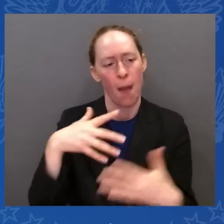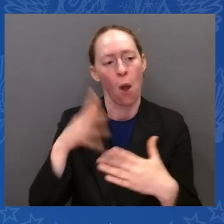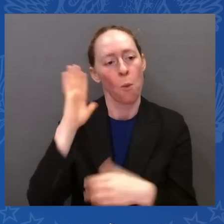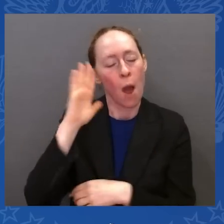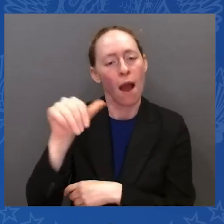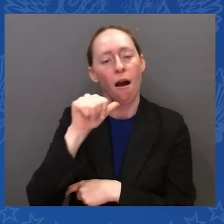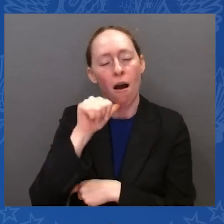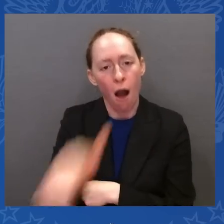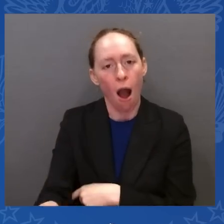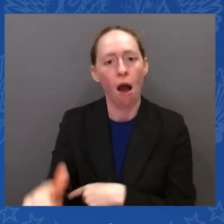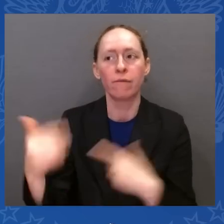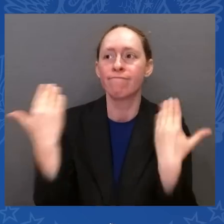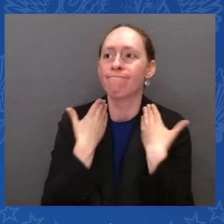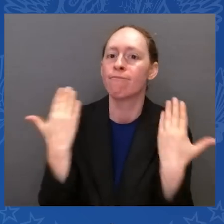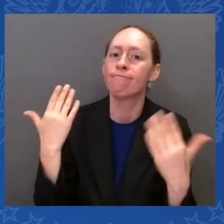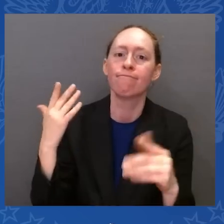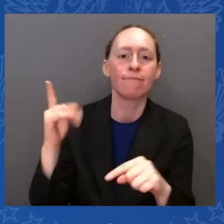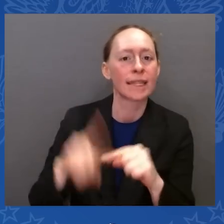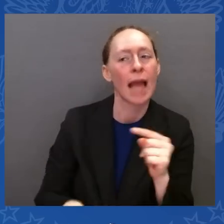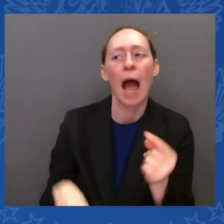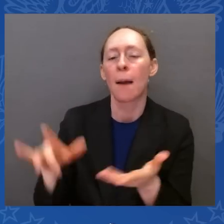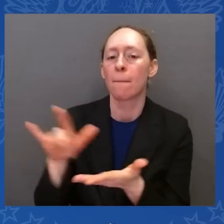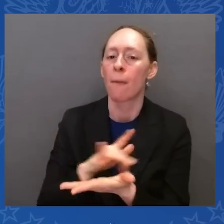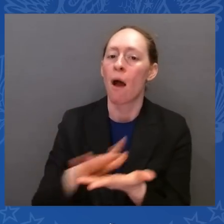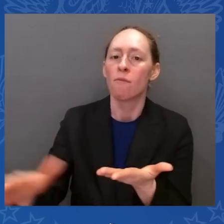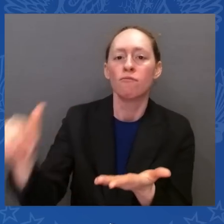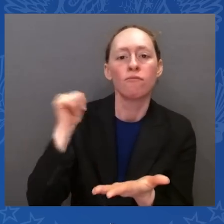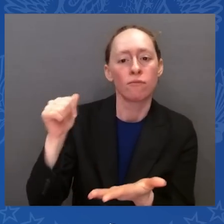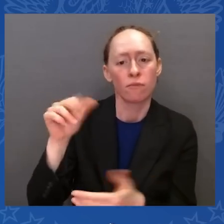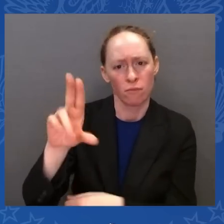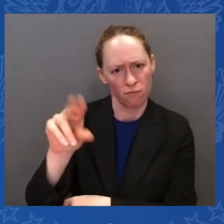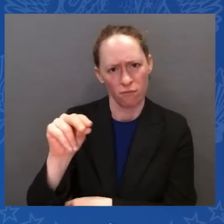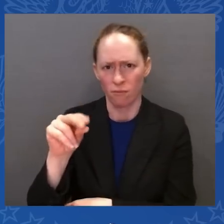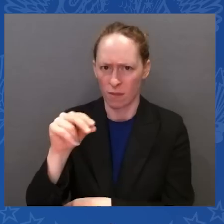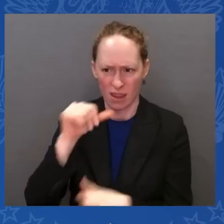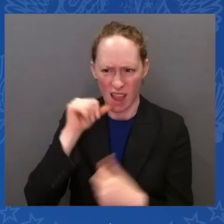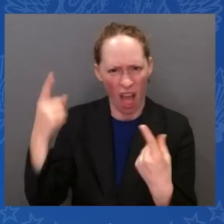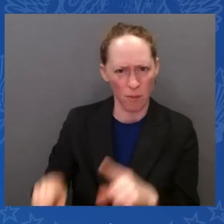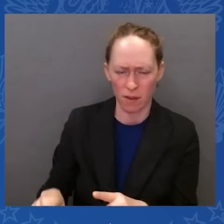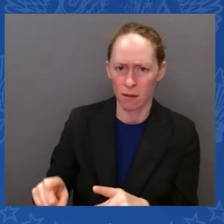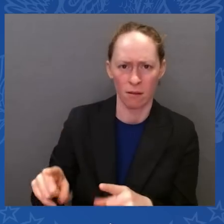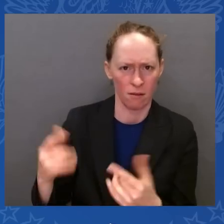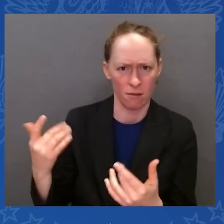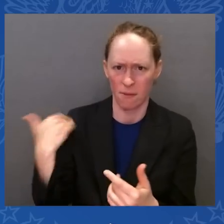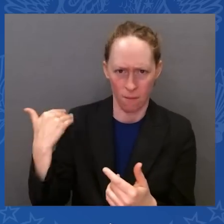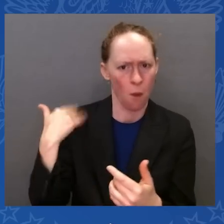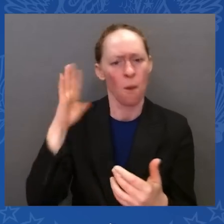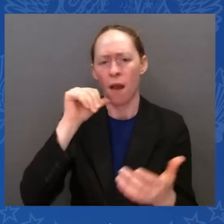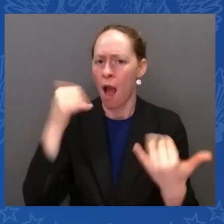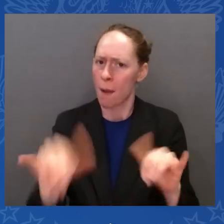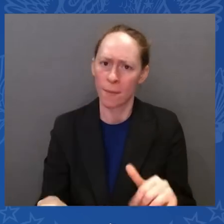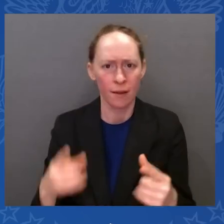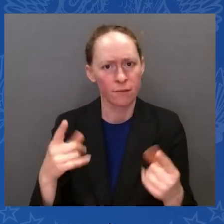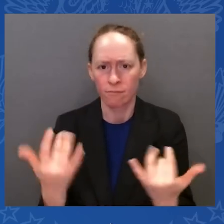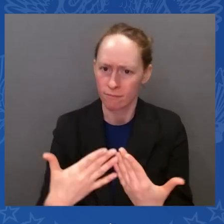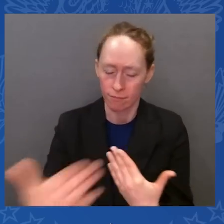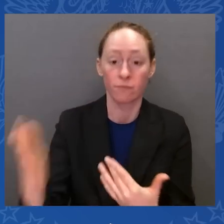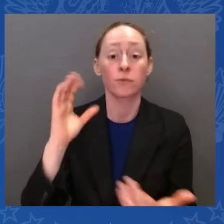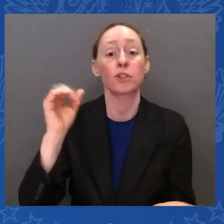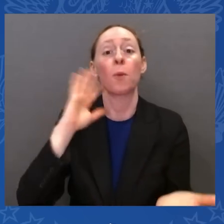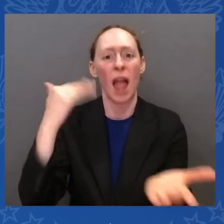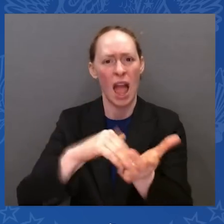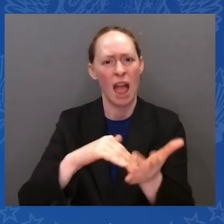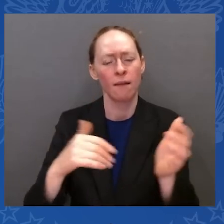that at our meeting that the United States is not going to default, never has, and it never will. He's absolutely